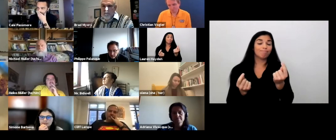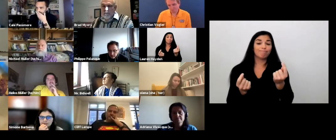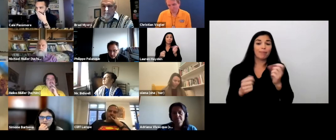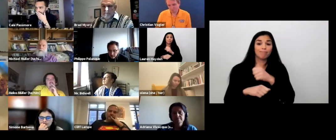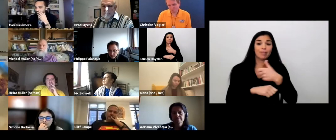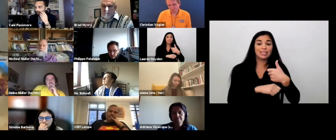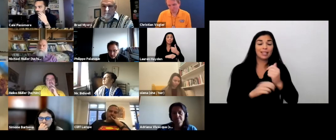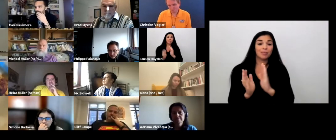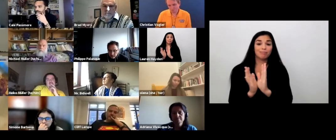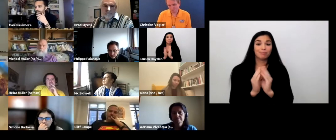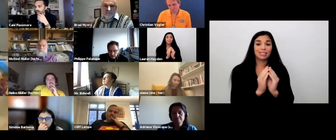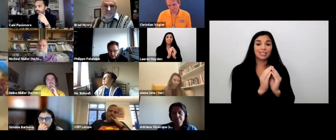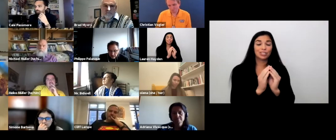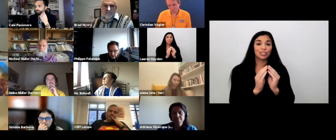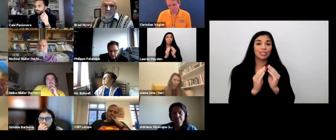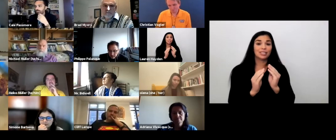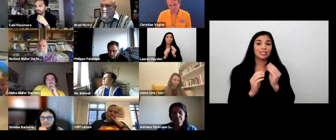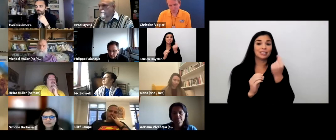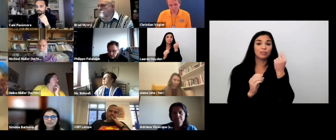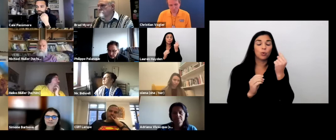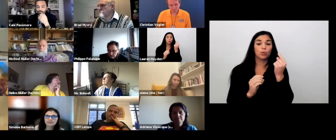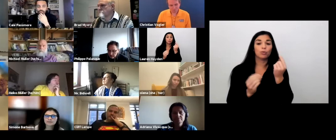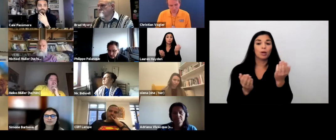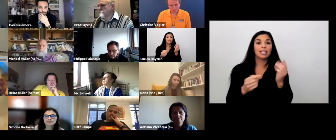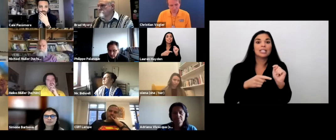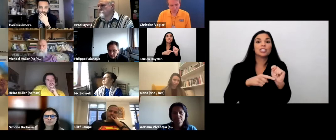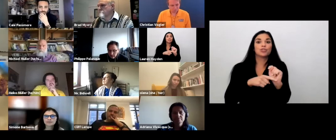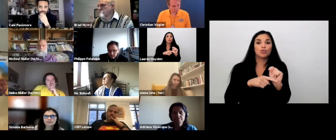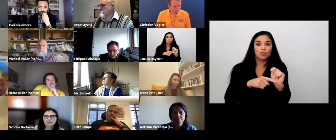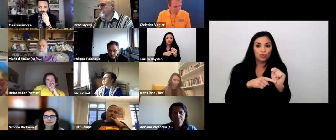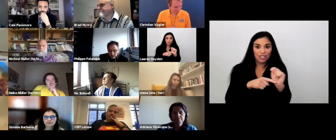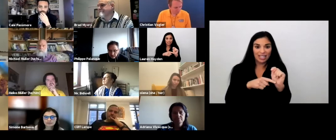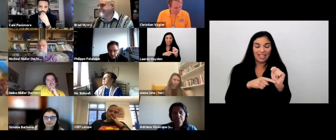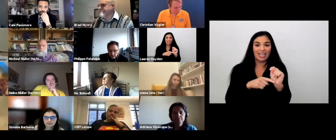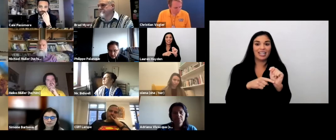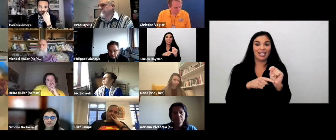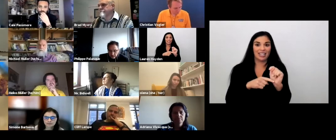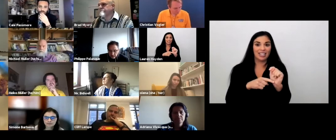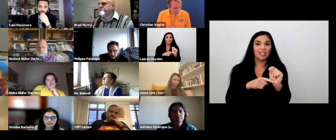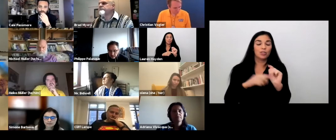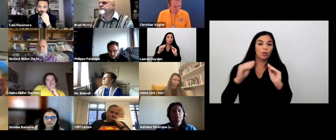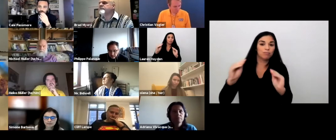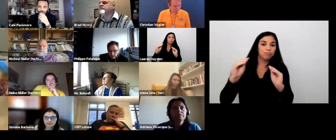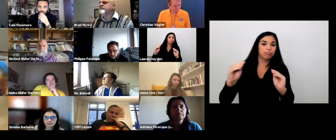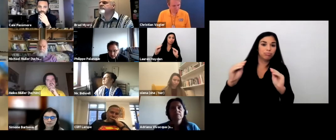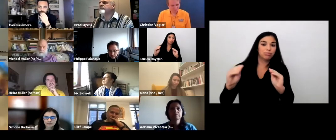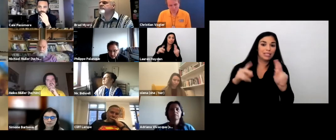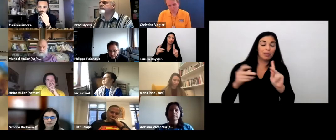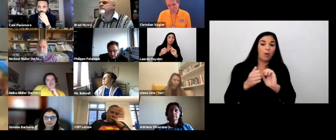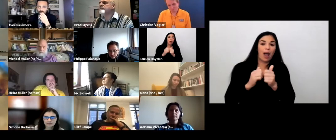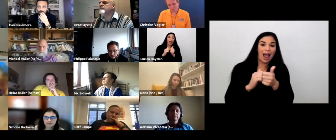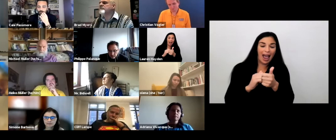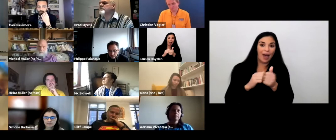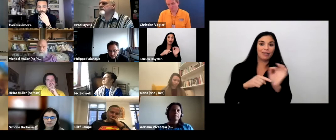geared toward training people on how to function in these